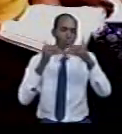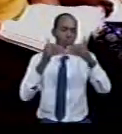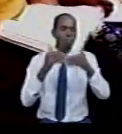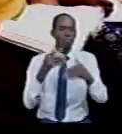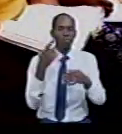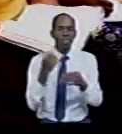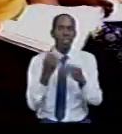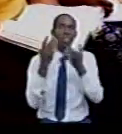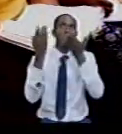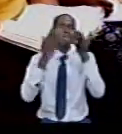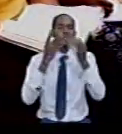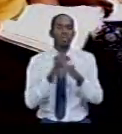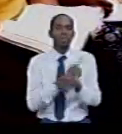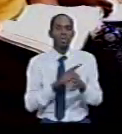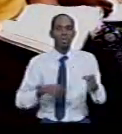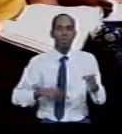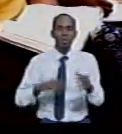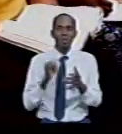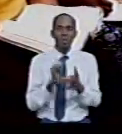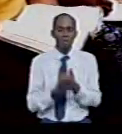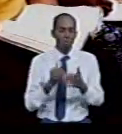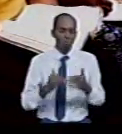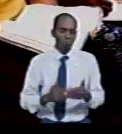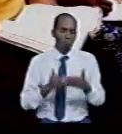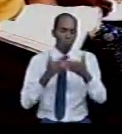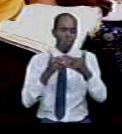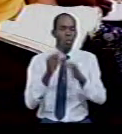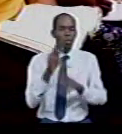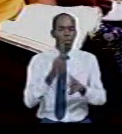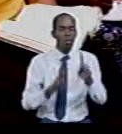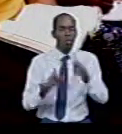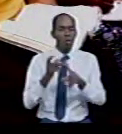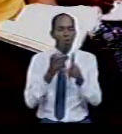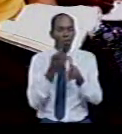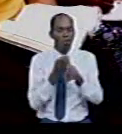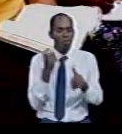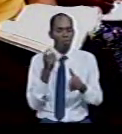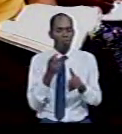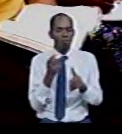Lord, that promotes people from sin to